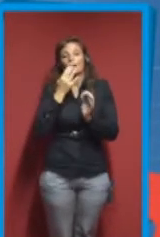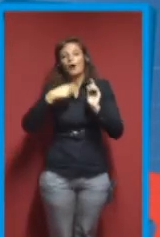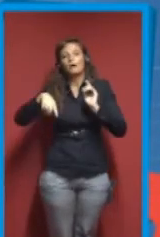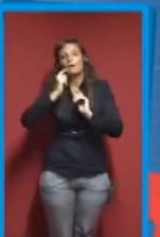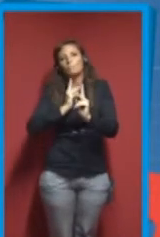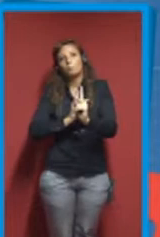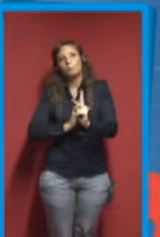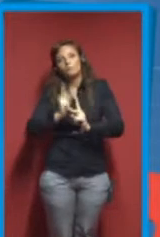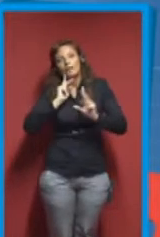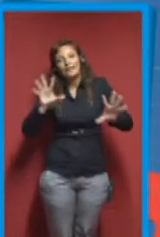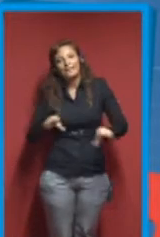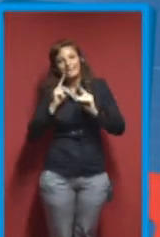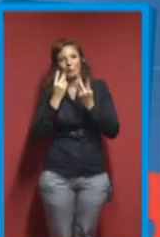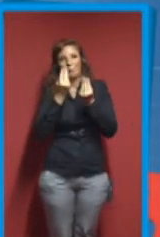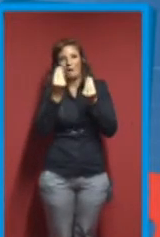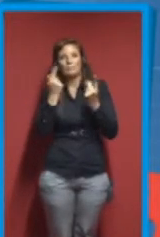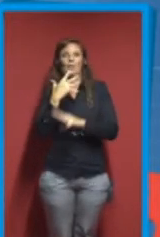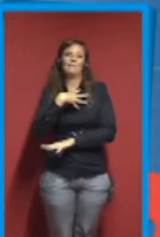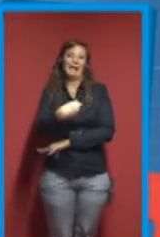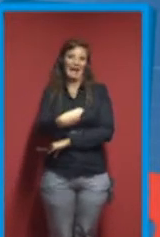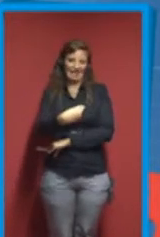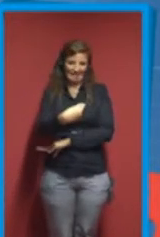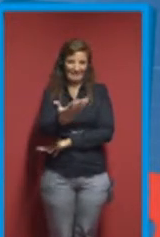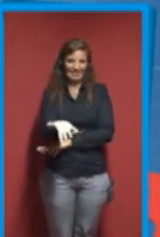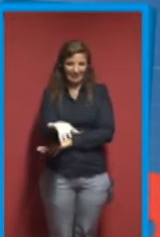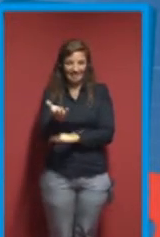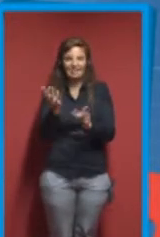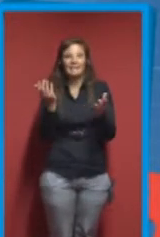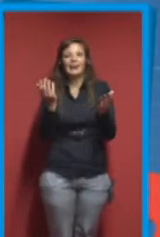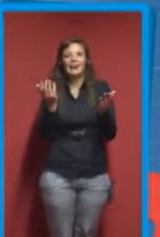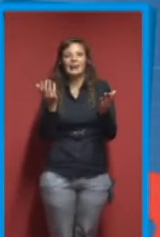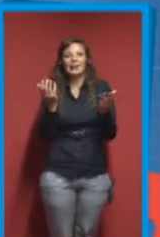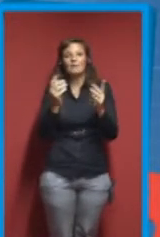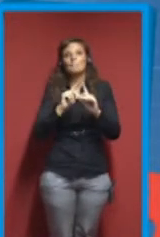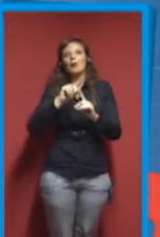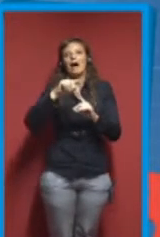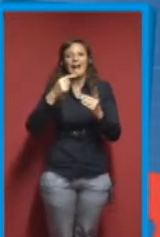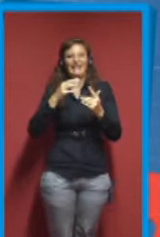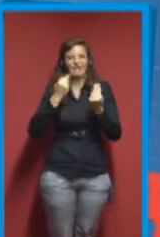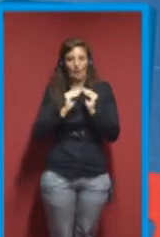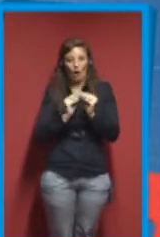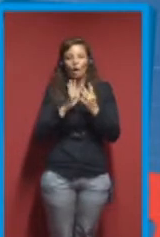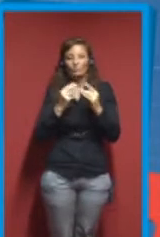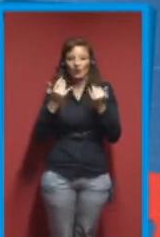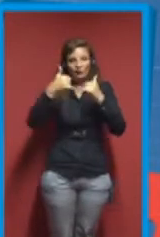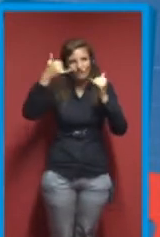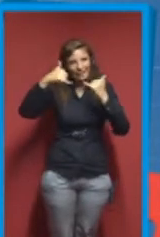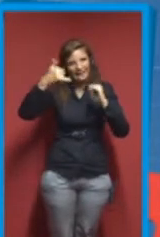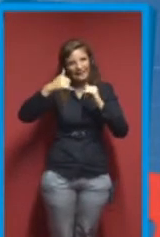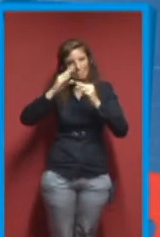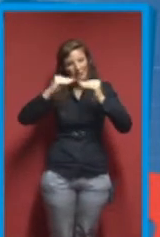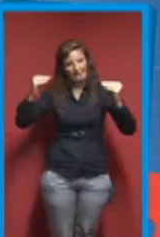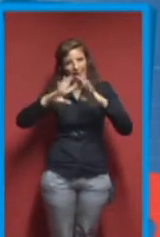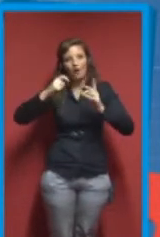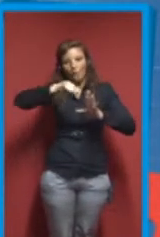skin color through boiling the nylon in tea, coffee, blueberries, industrial